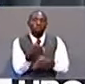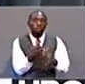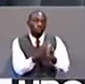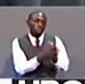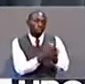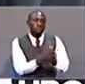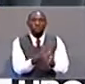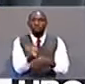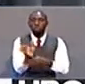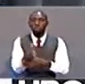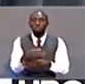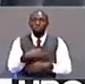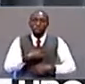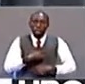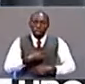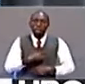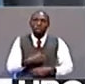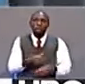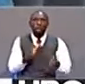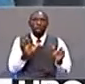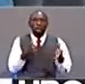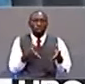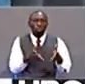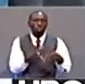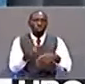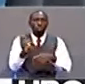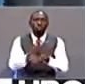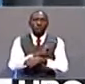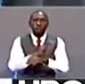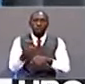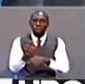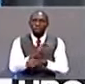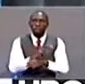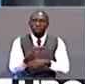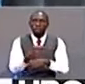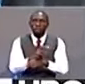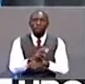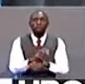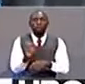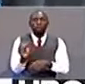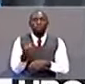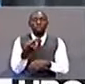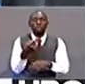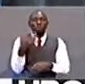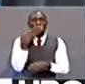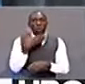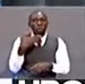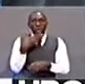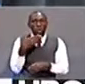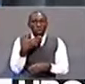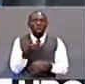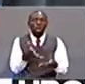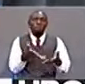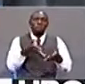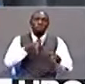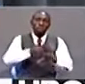of Energy itself, how to fast track the first oil in a